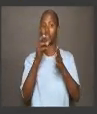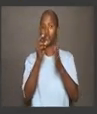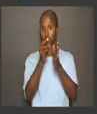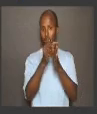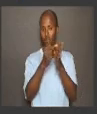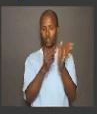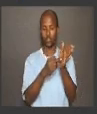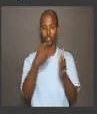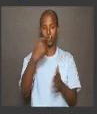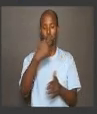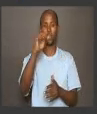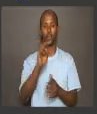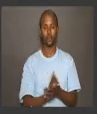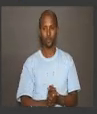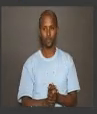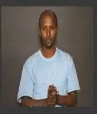Gn.